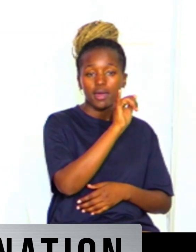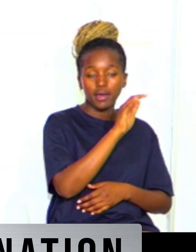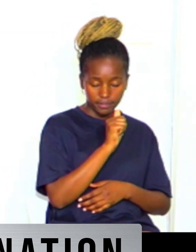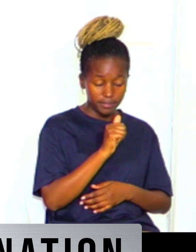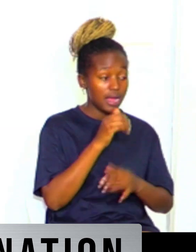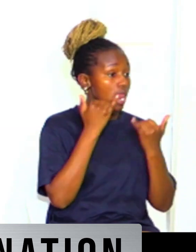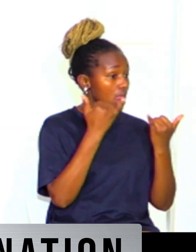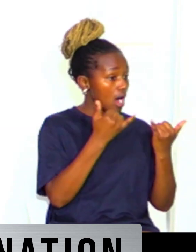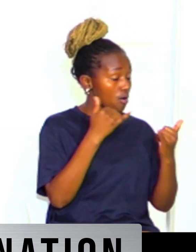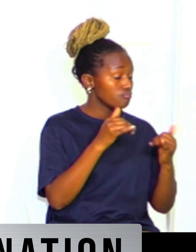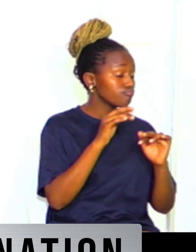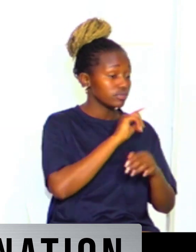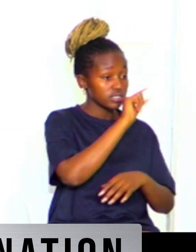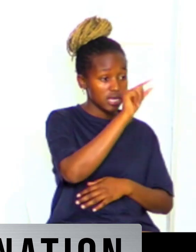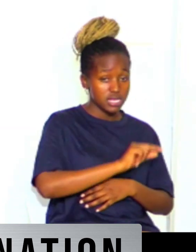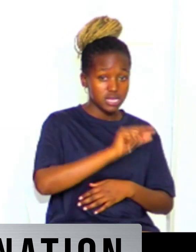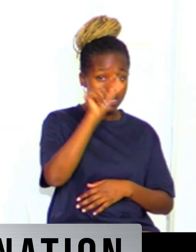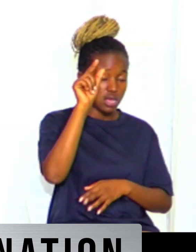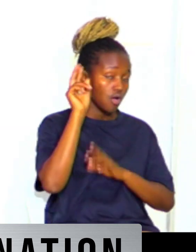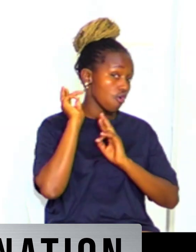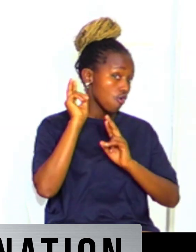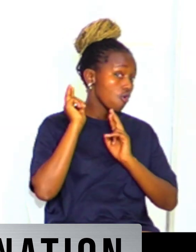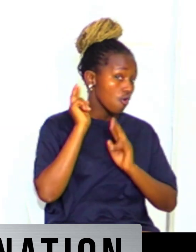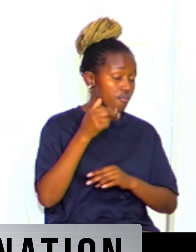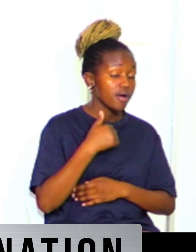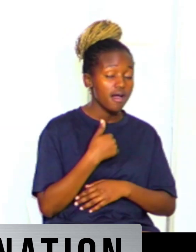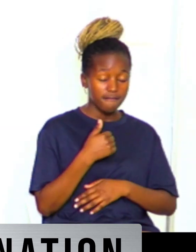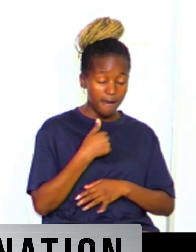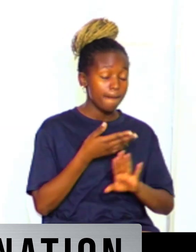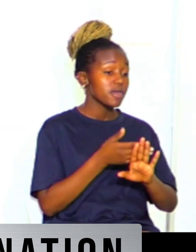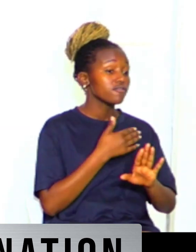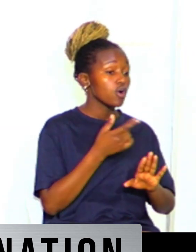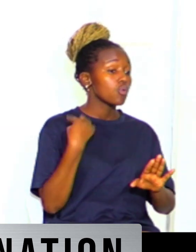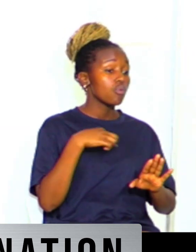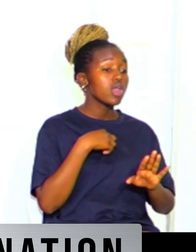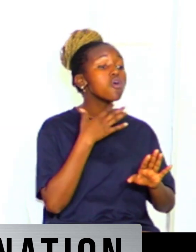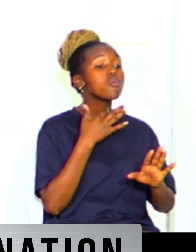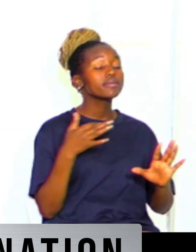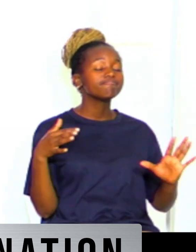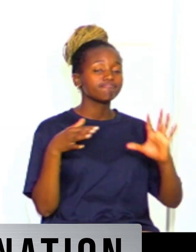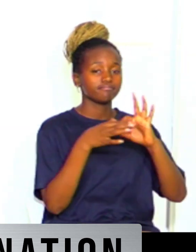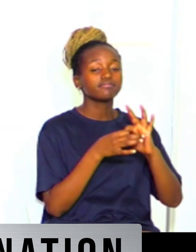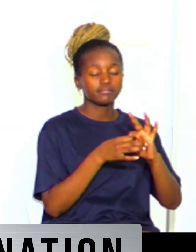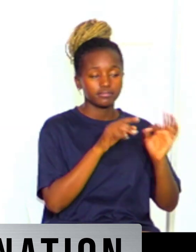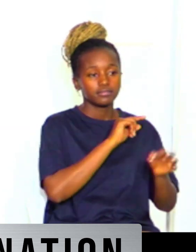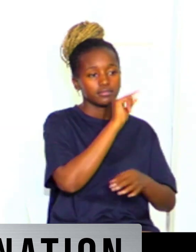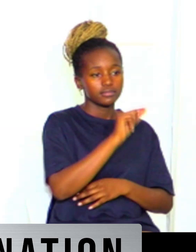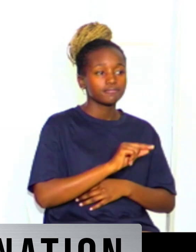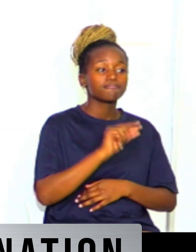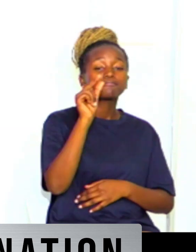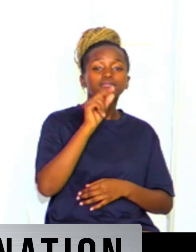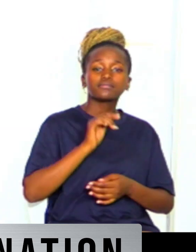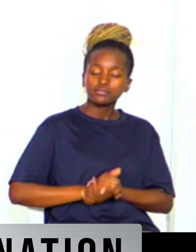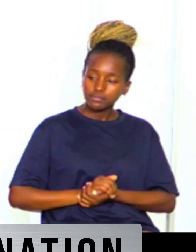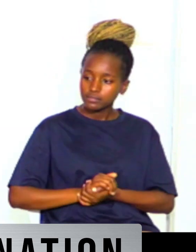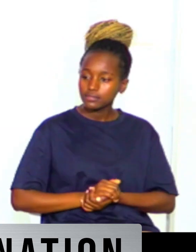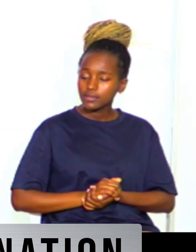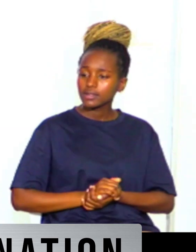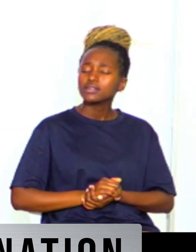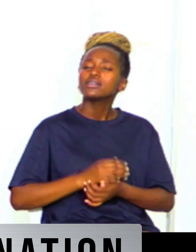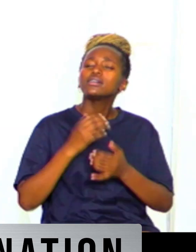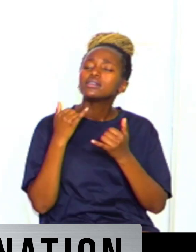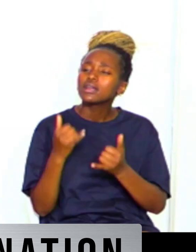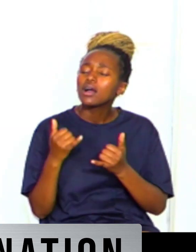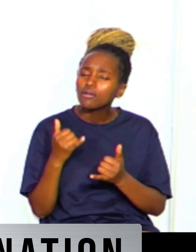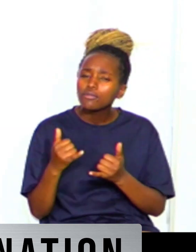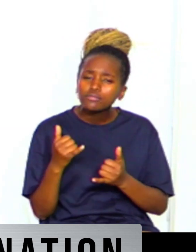hope as Gen Z. That's what we are waiting for. Uniting our own. Morara inaitwaje? Inject. Inaitwa inject part.